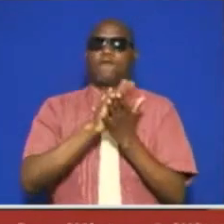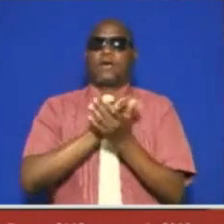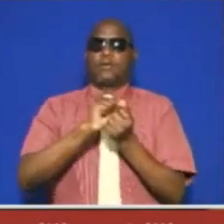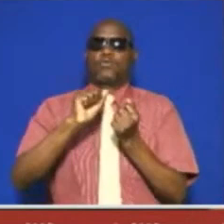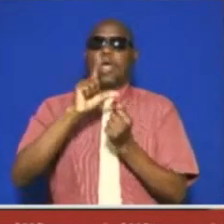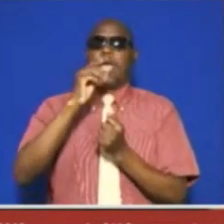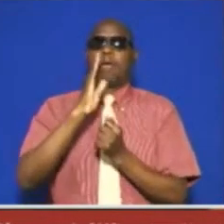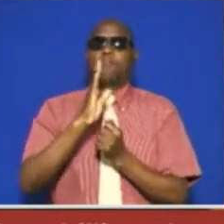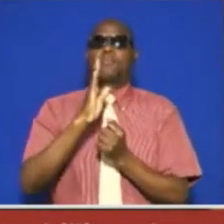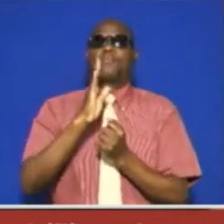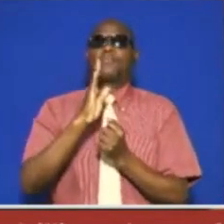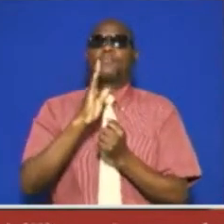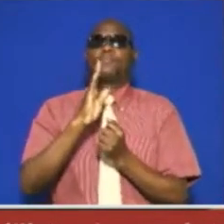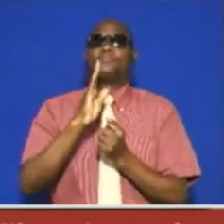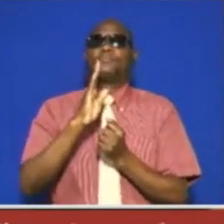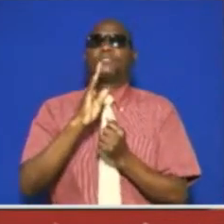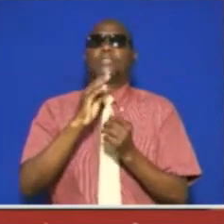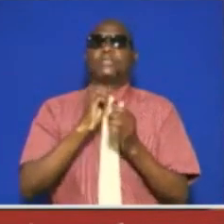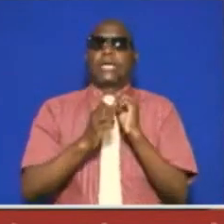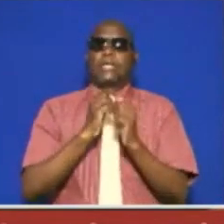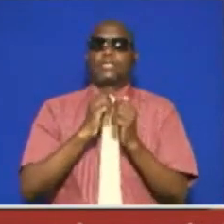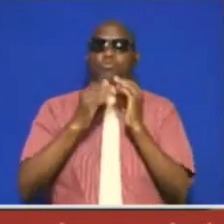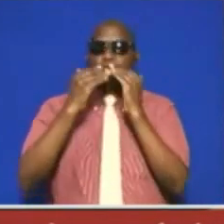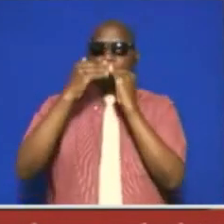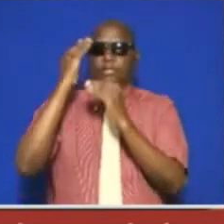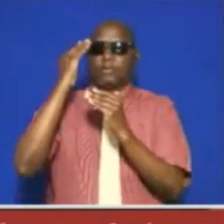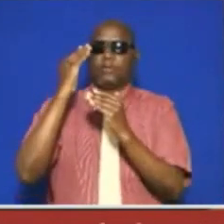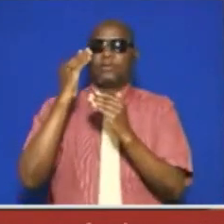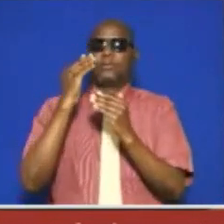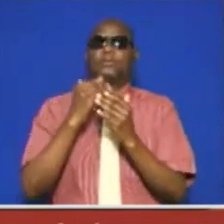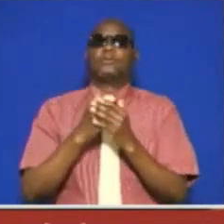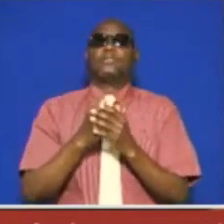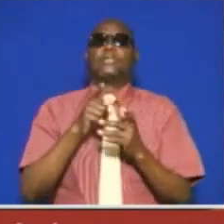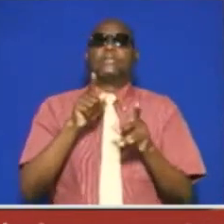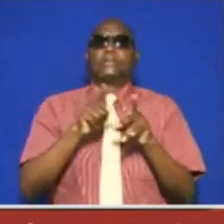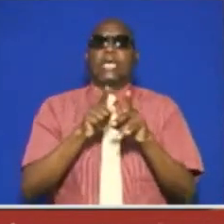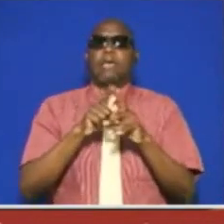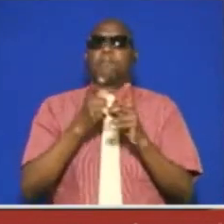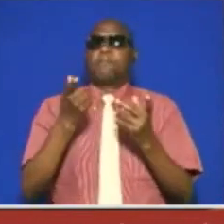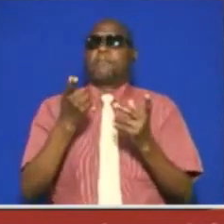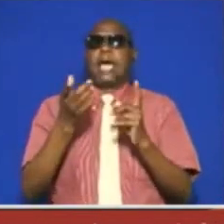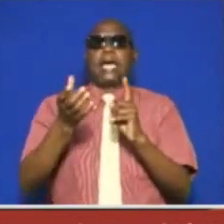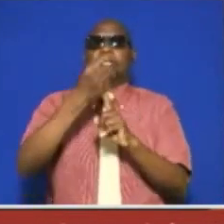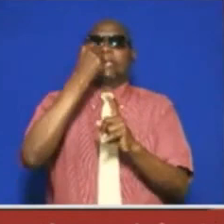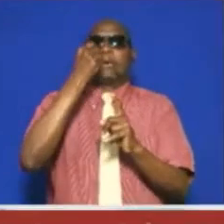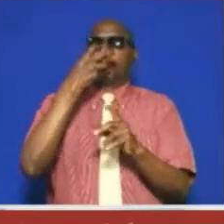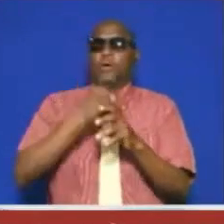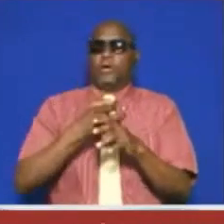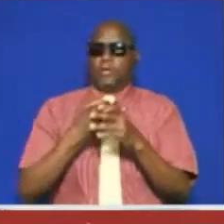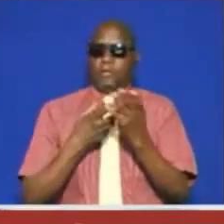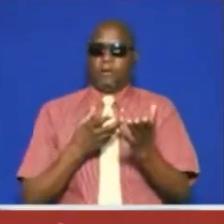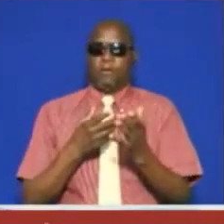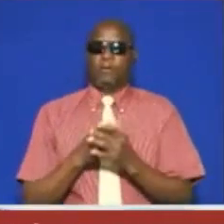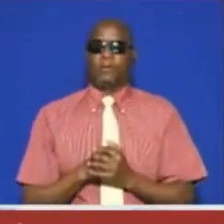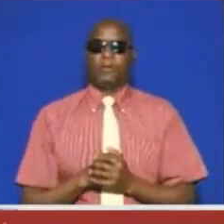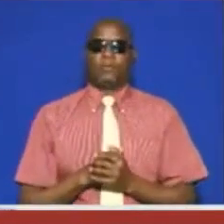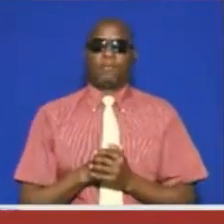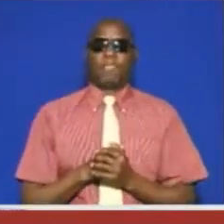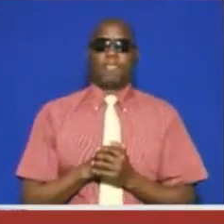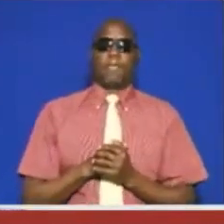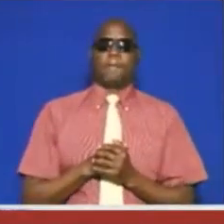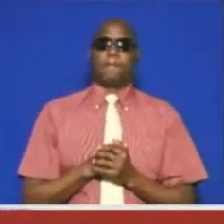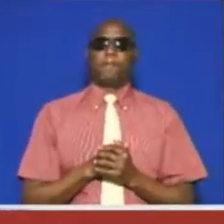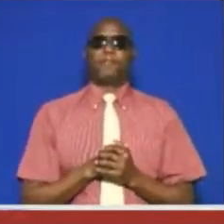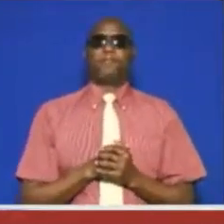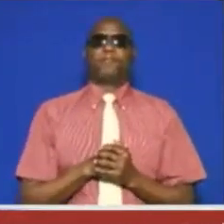laboratory science profession and renders their practice in the country untenable. Alice Diana tells us more. Members of the Fourth Estate.